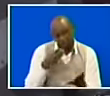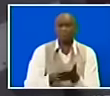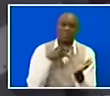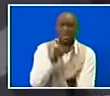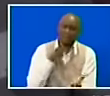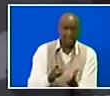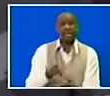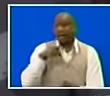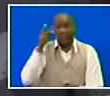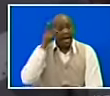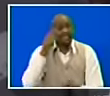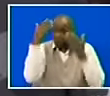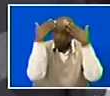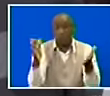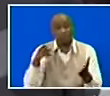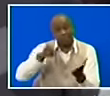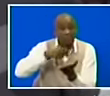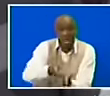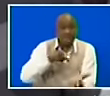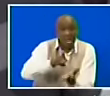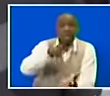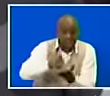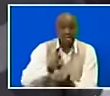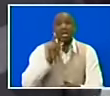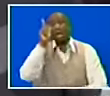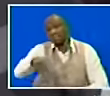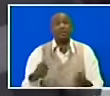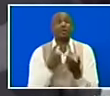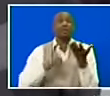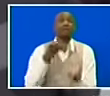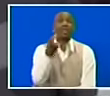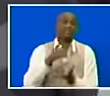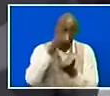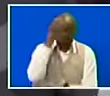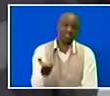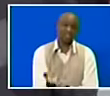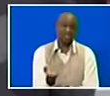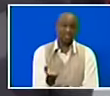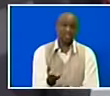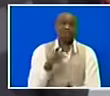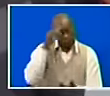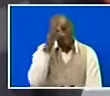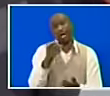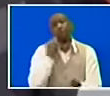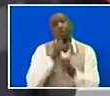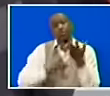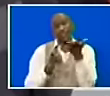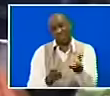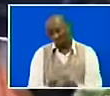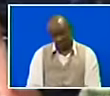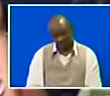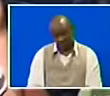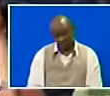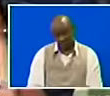Sasa msasa ajui kitu, ni pesa tu analipa, sasa sinaenda pule, wanafunzi, muone kitu mulifanya hapa, kufanya.